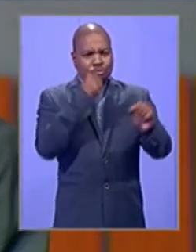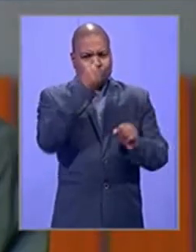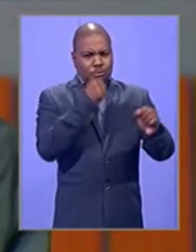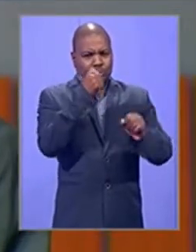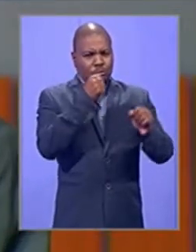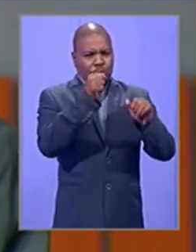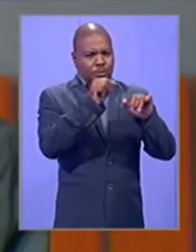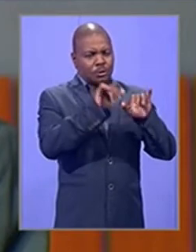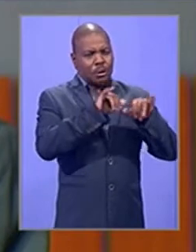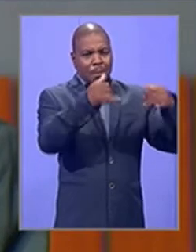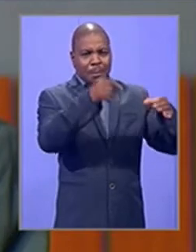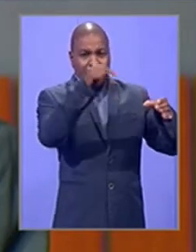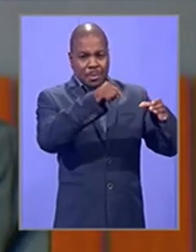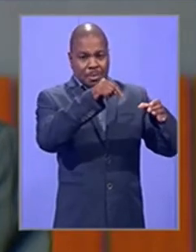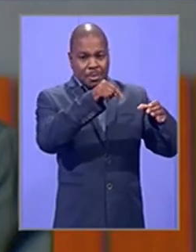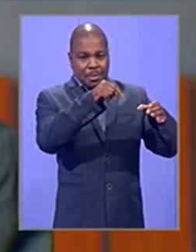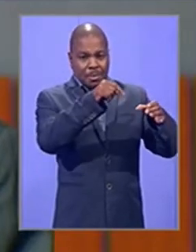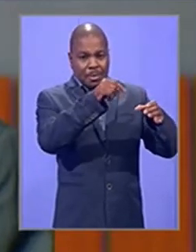institution,